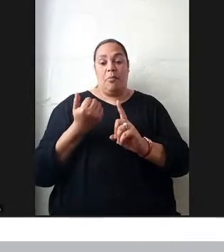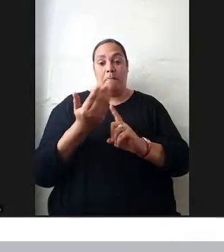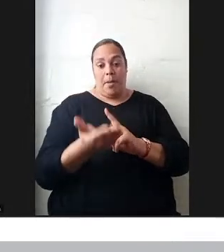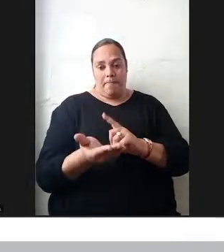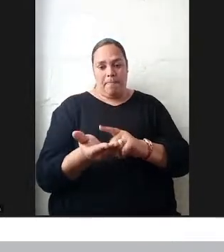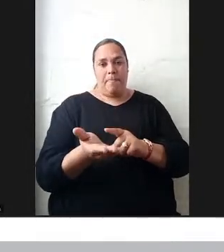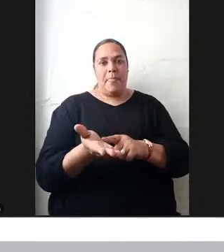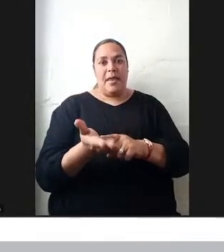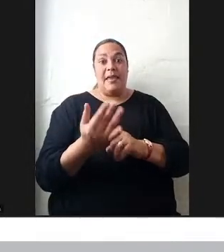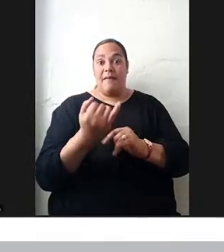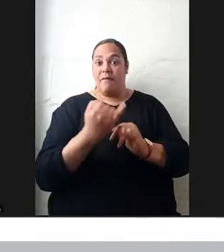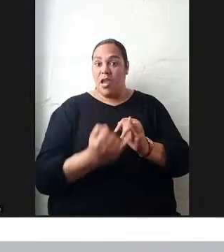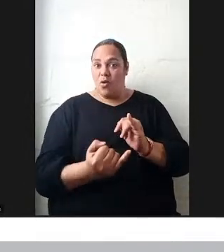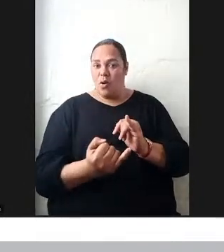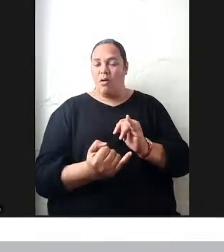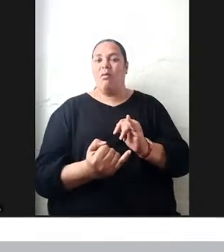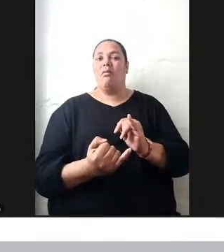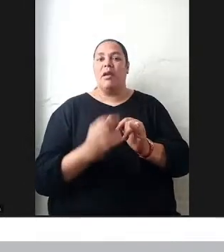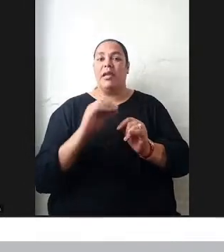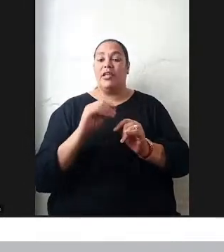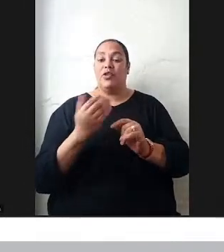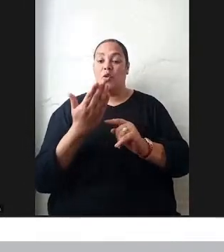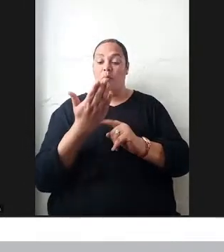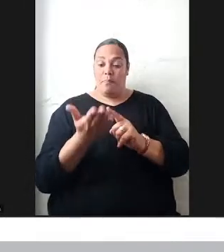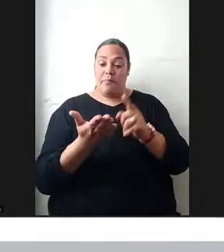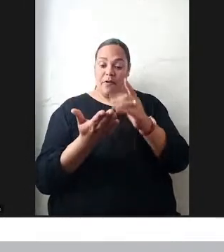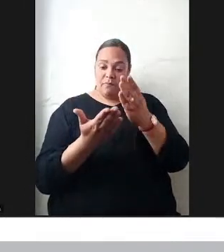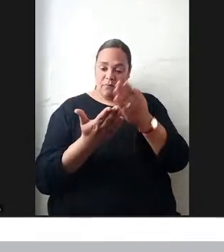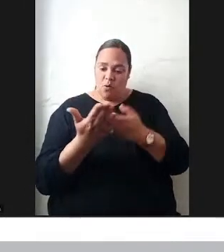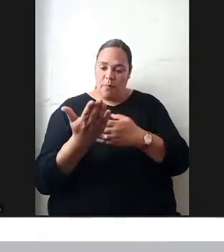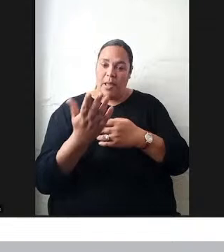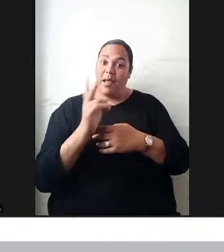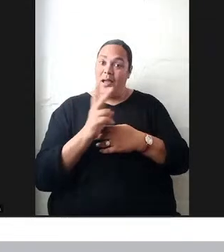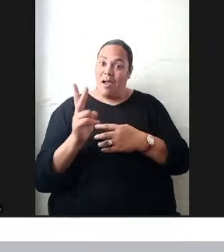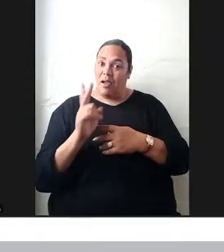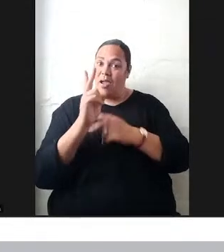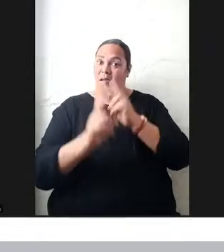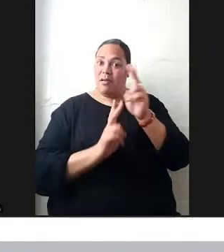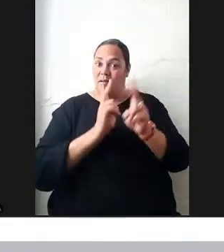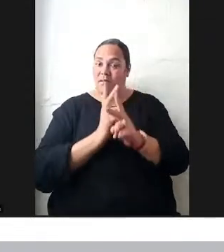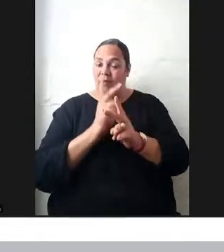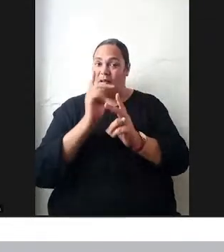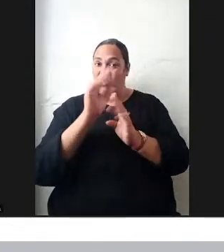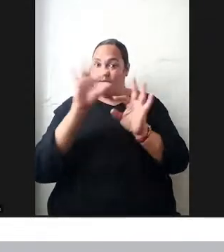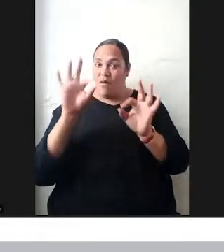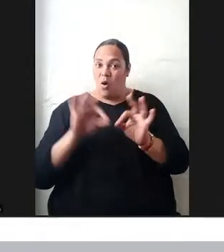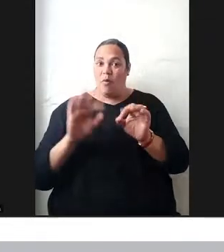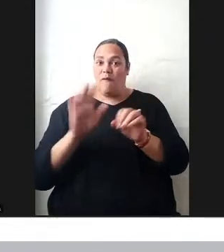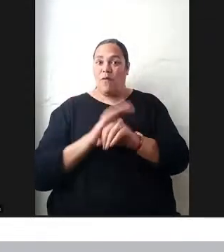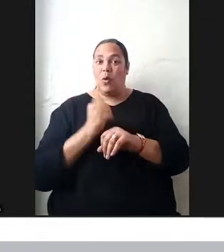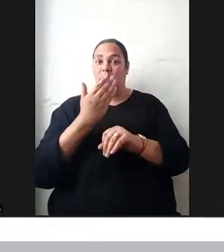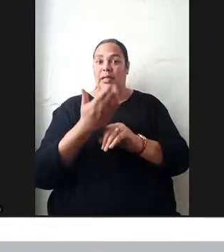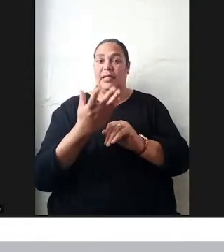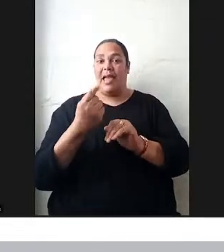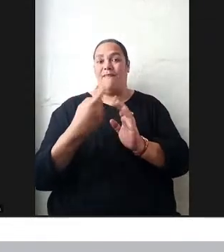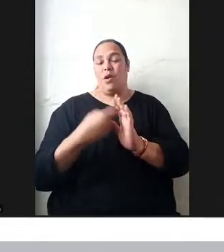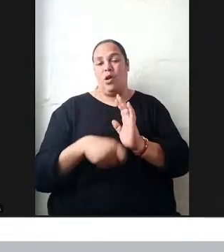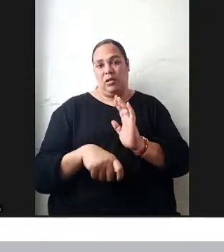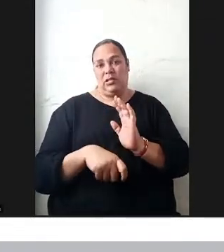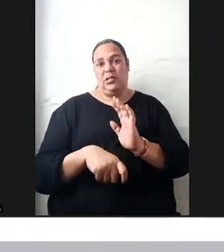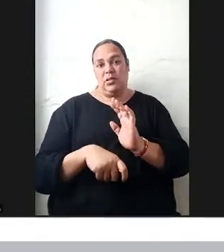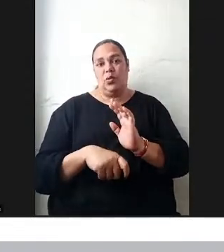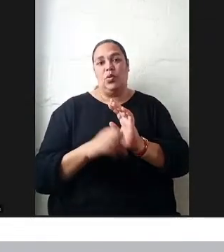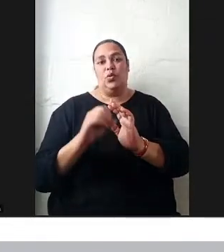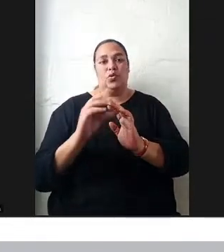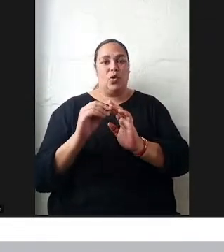error in their application, they have to redo that application in entirety and it comes with cost. And so whether